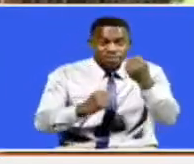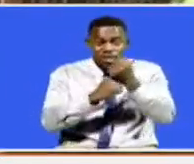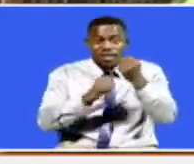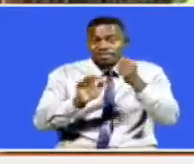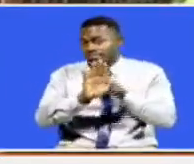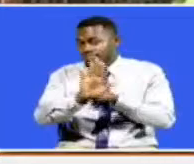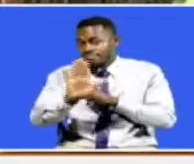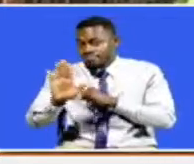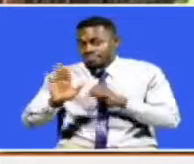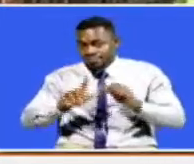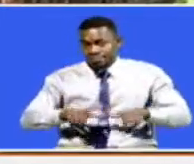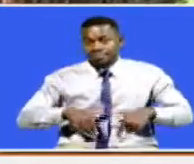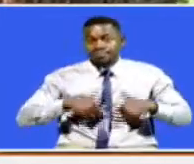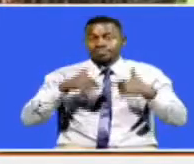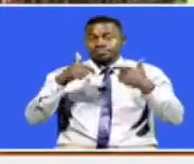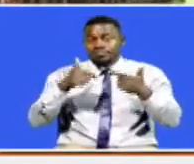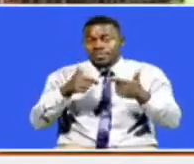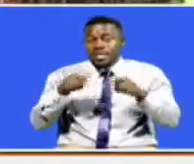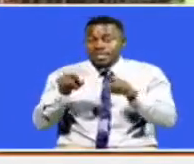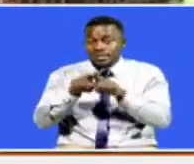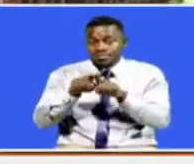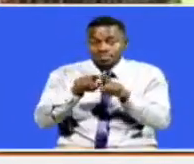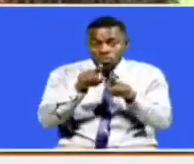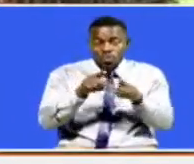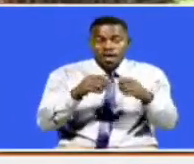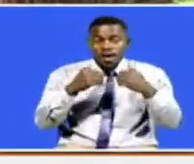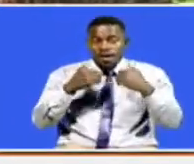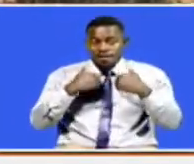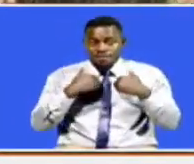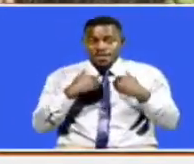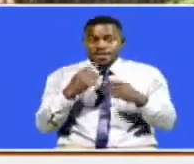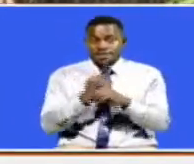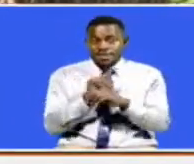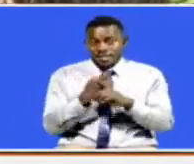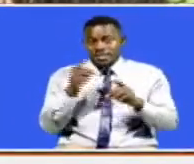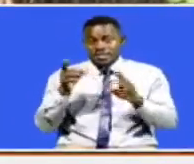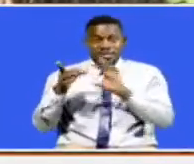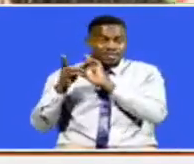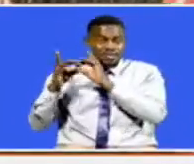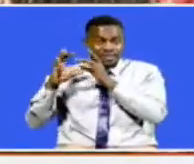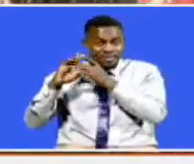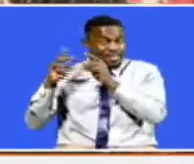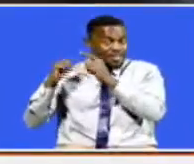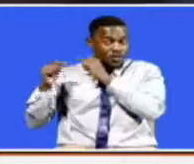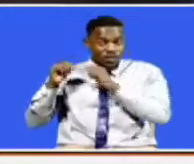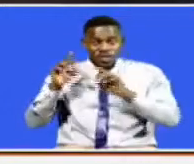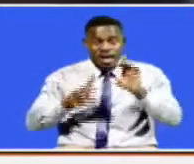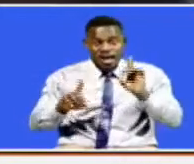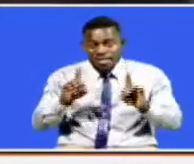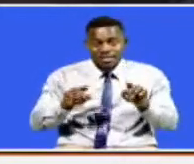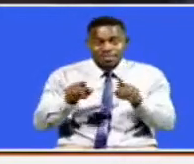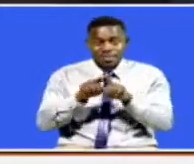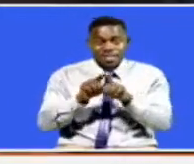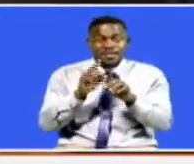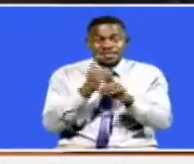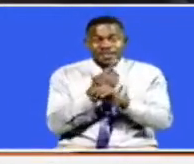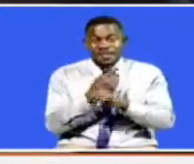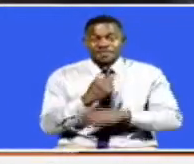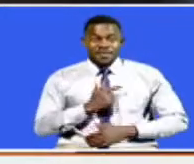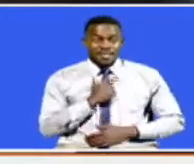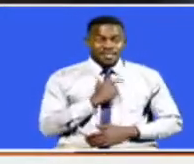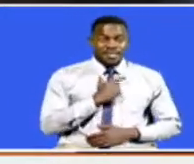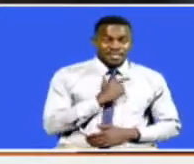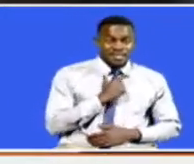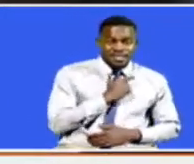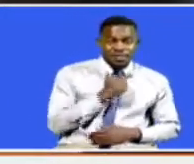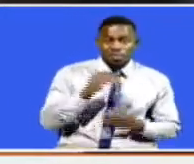bathrooms and toilets, traditional cuisine, traditional dance, village weddings and organized visits to their sacred